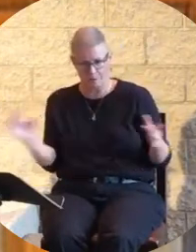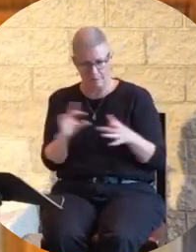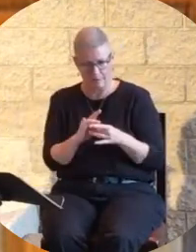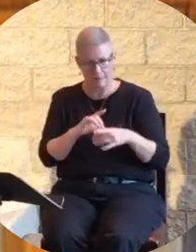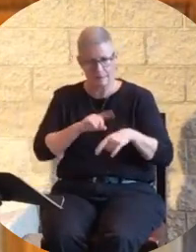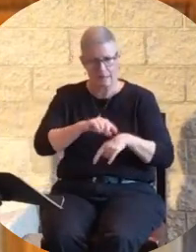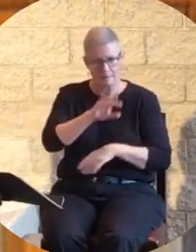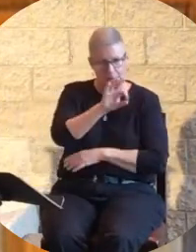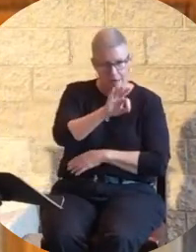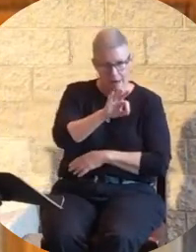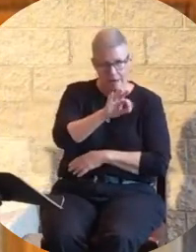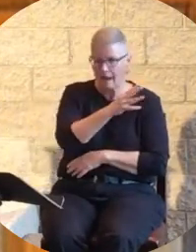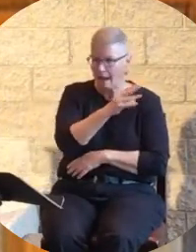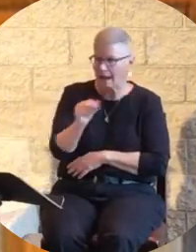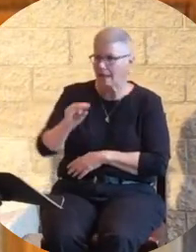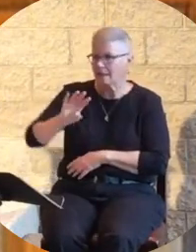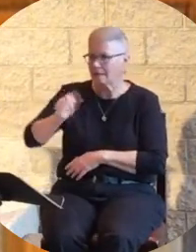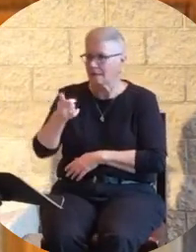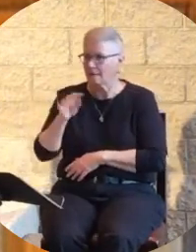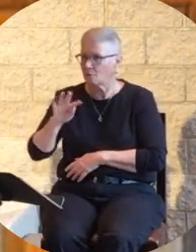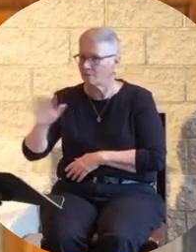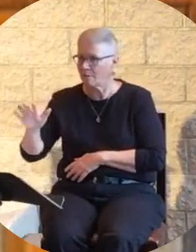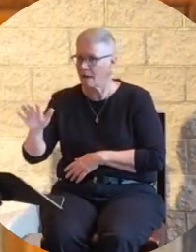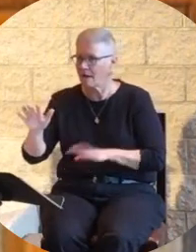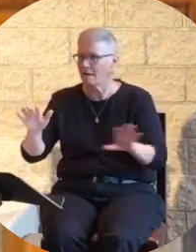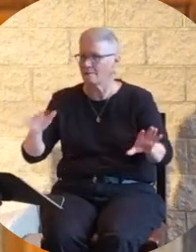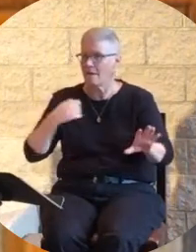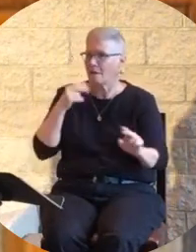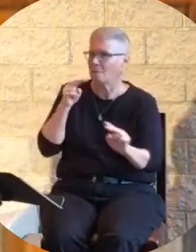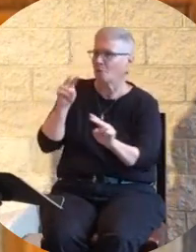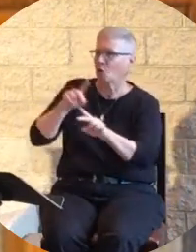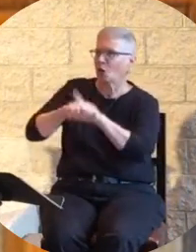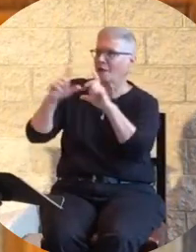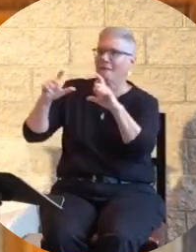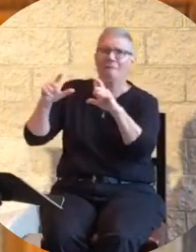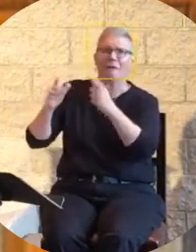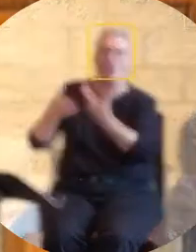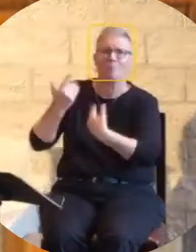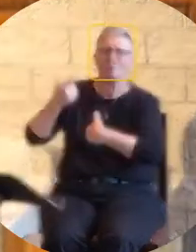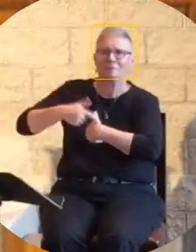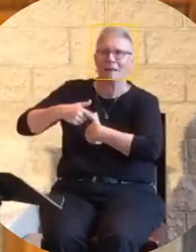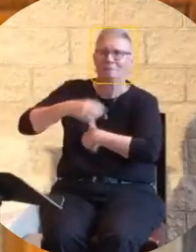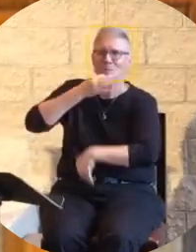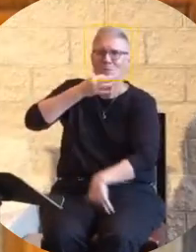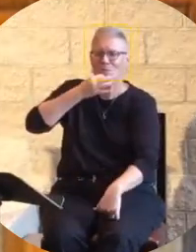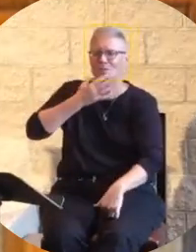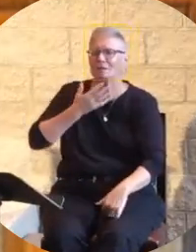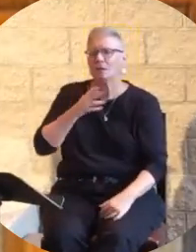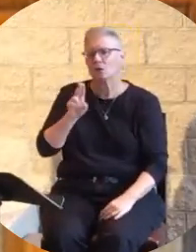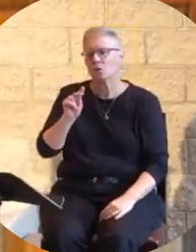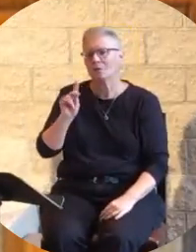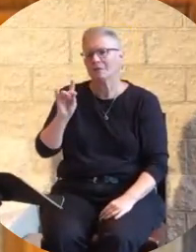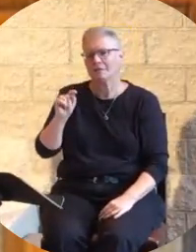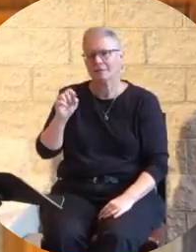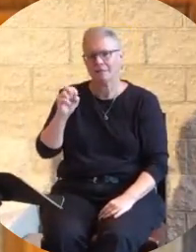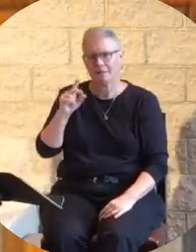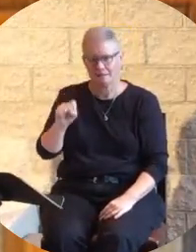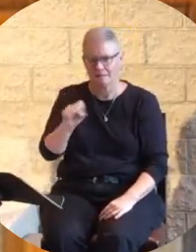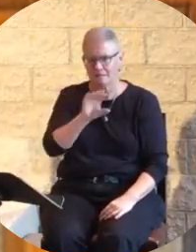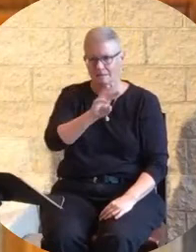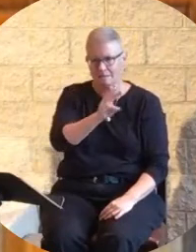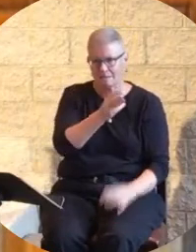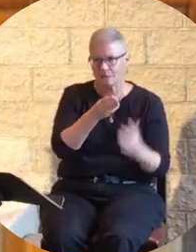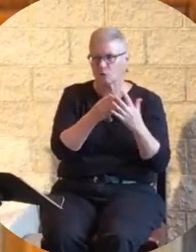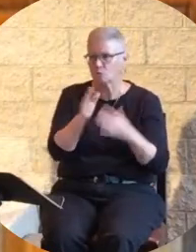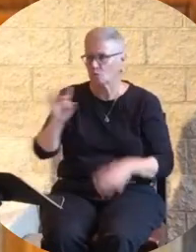10:45 Central, so I'm looking at the clock going, it's almost time. And then our Uniteen, so our 6th to 8th grade, and our Youth of Unity, our